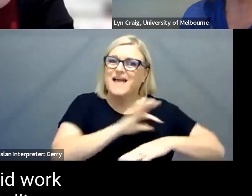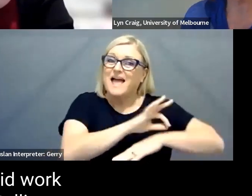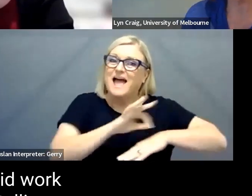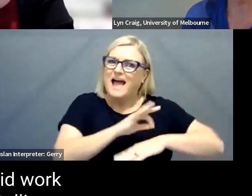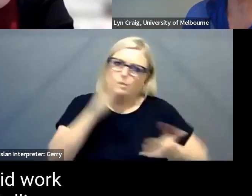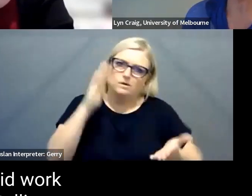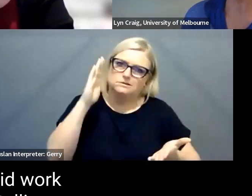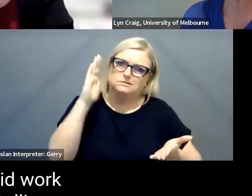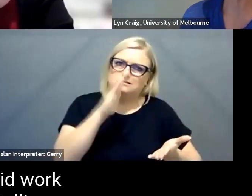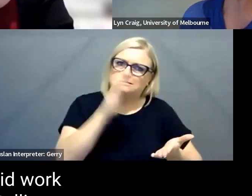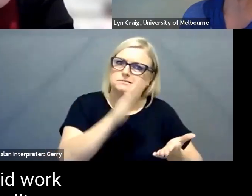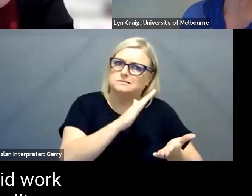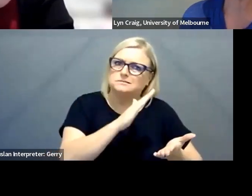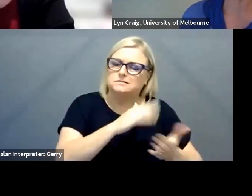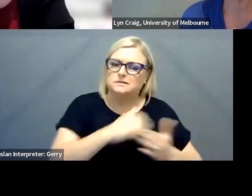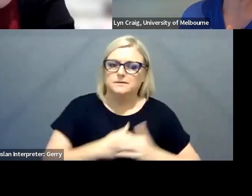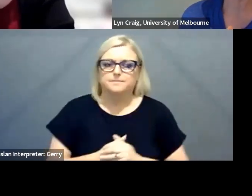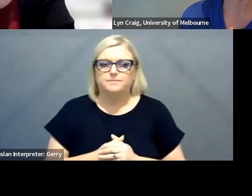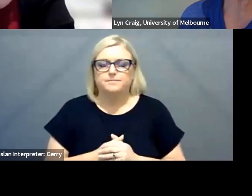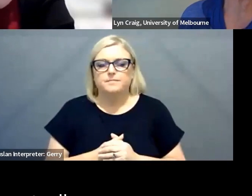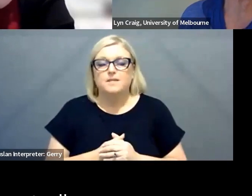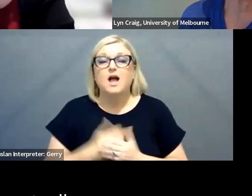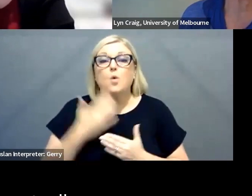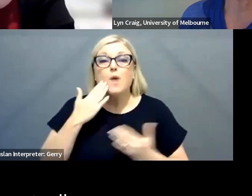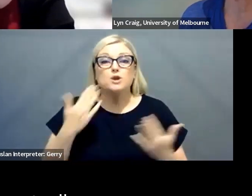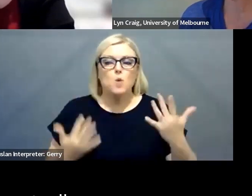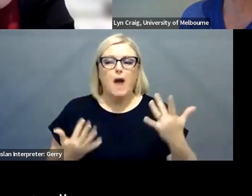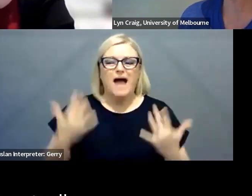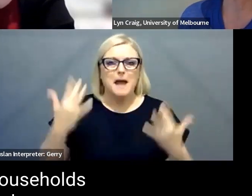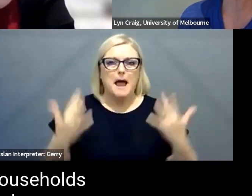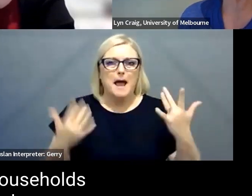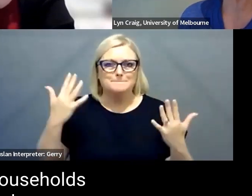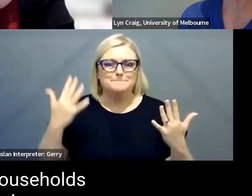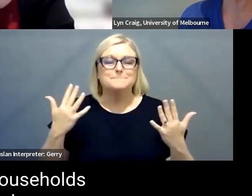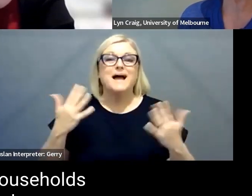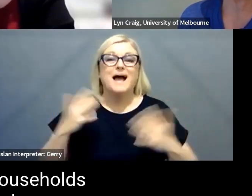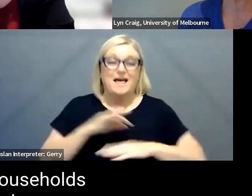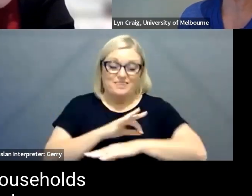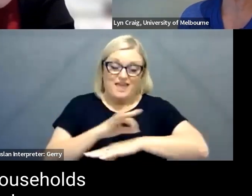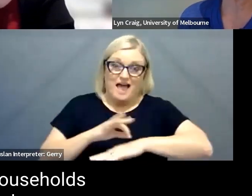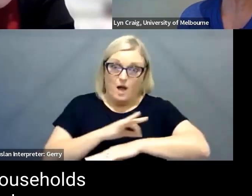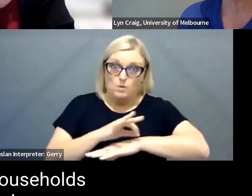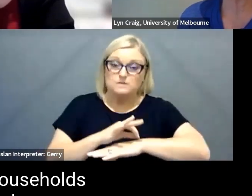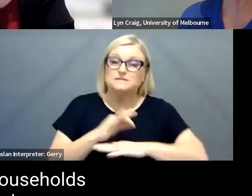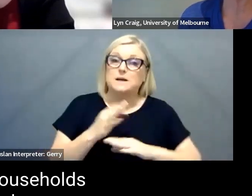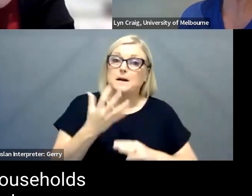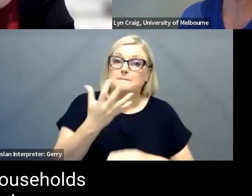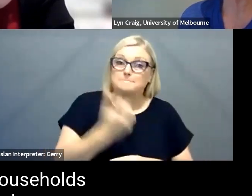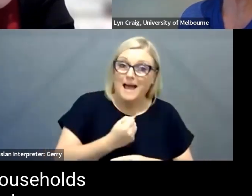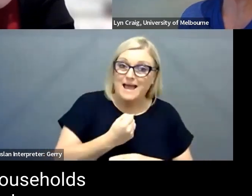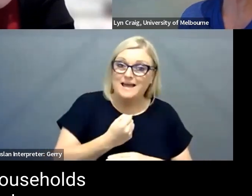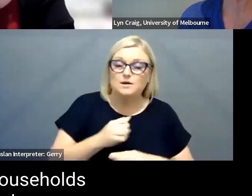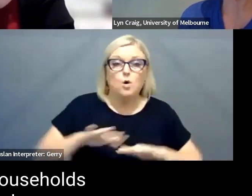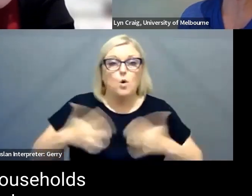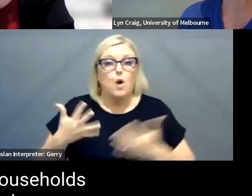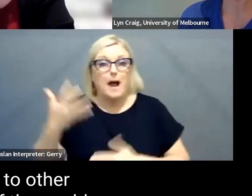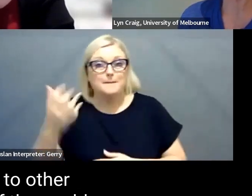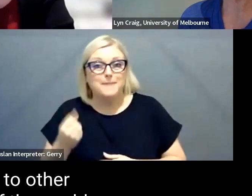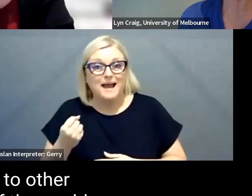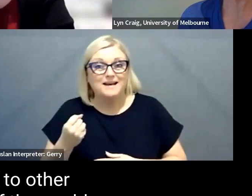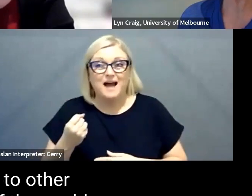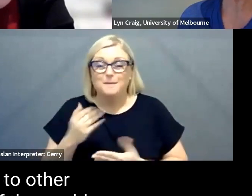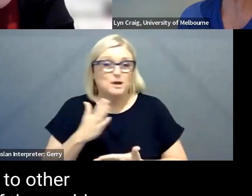and unpaid work is really telling, because if you do that, actually, Australian households work long